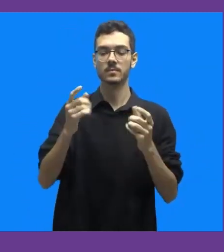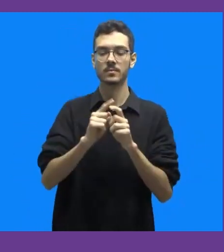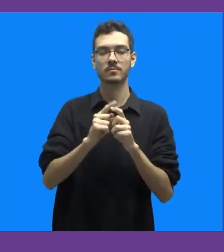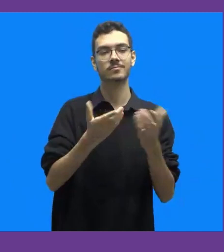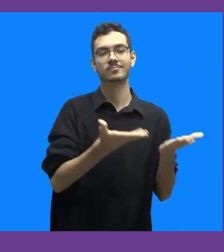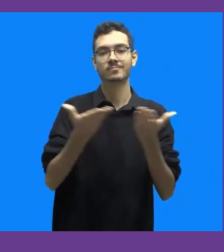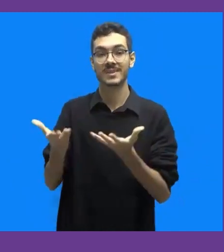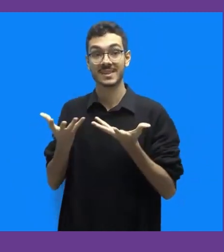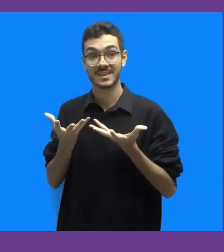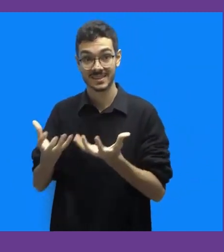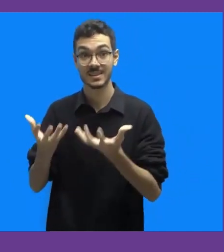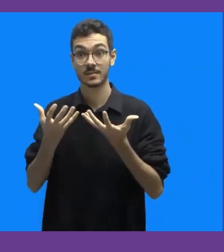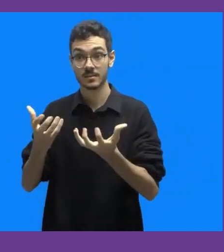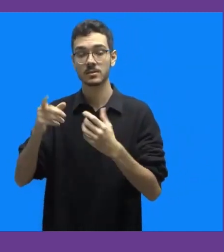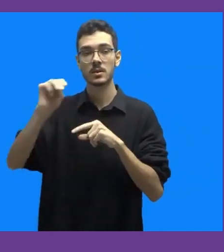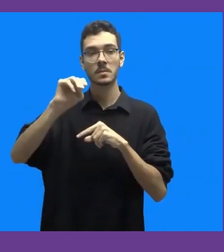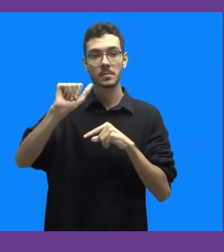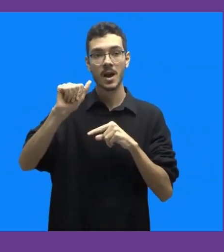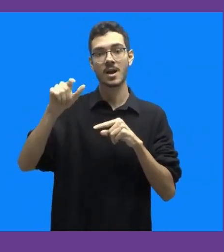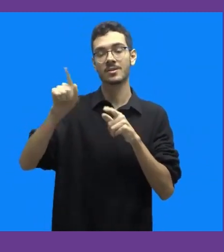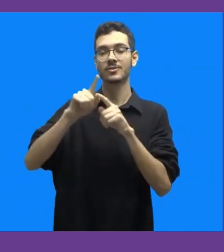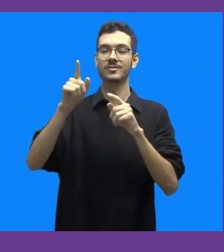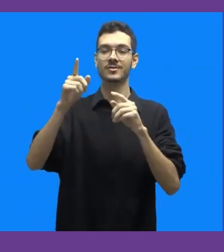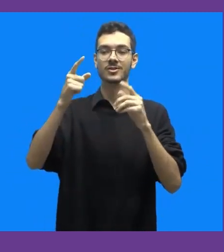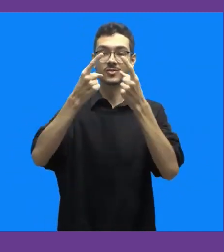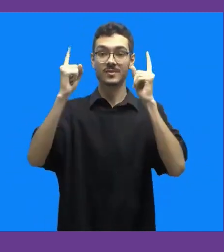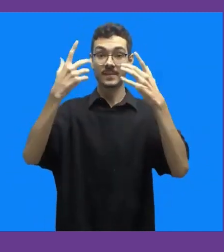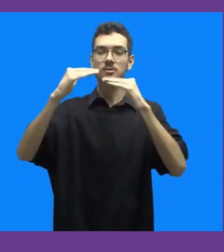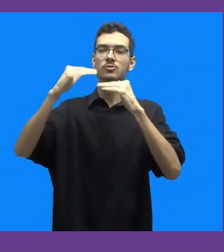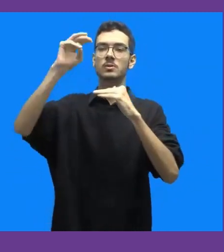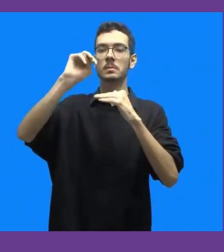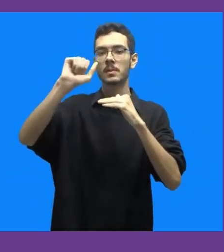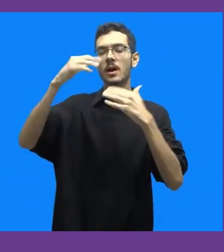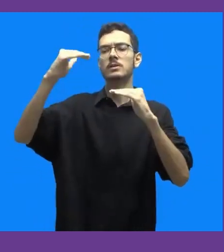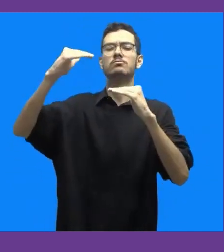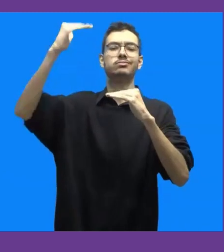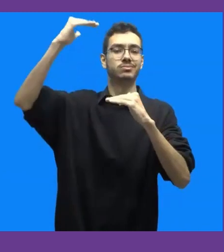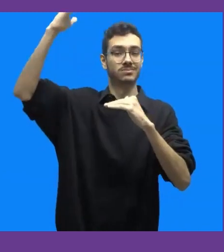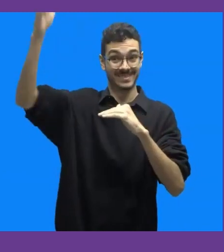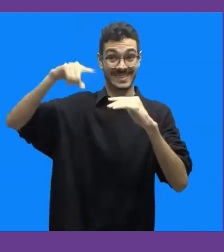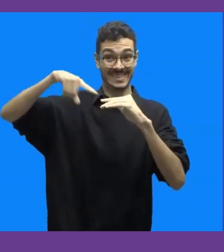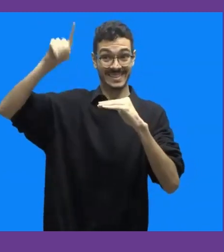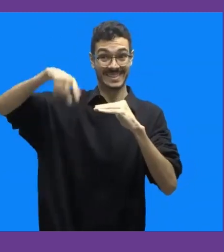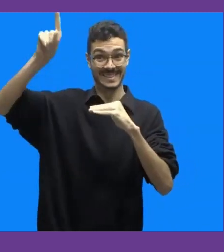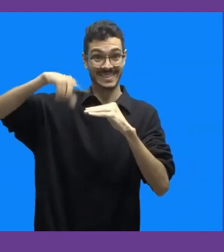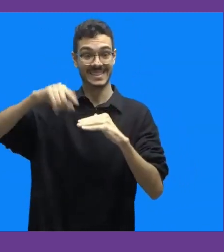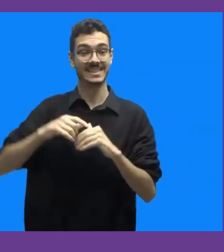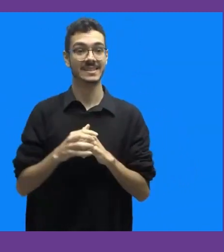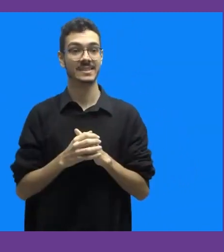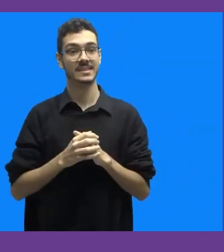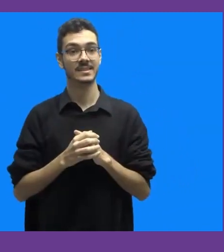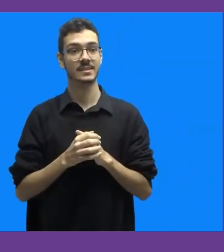So, what you were saying about thinking from the extreme, well, I think that society in general,